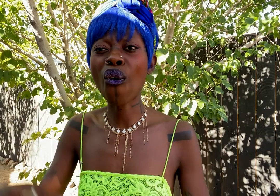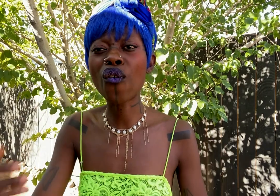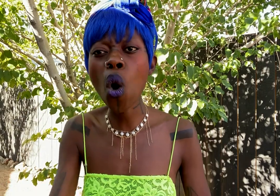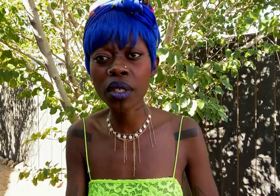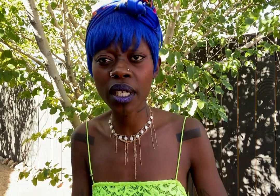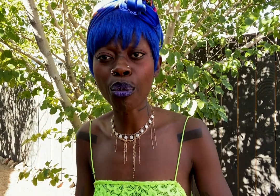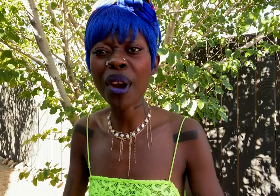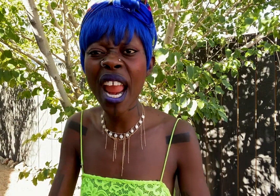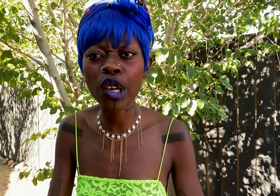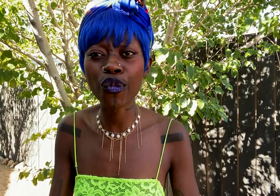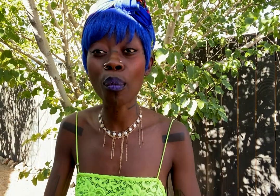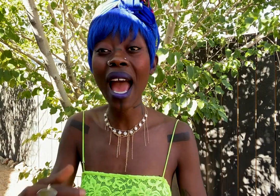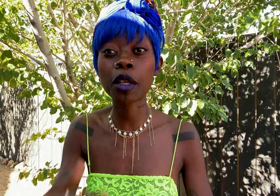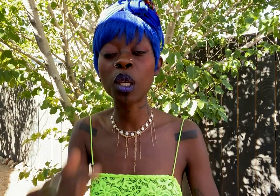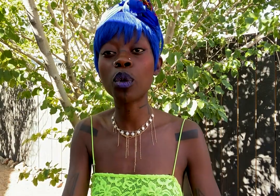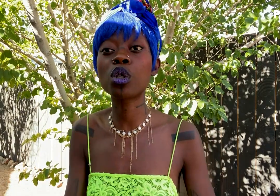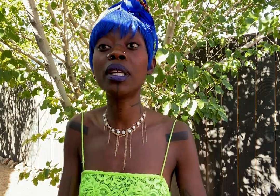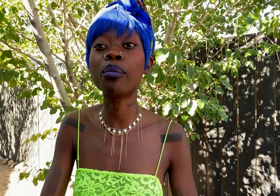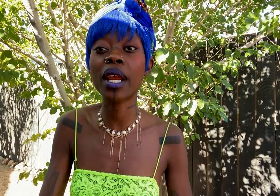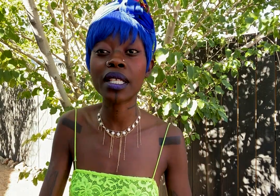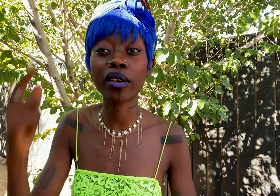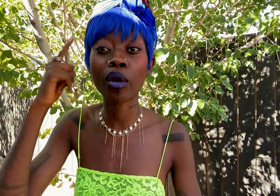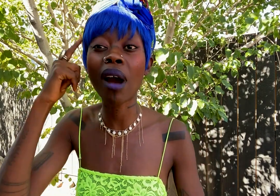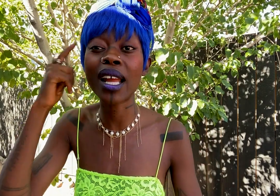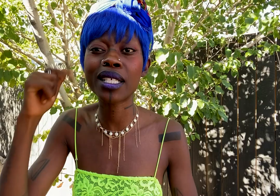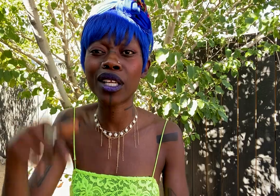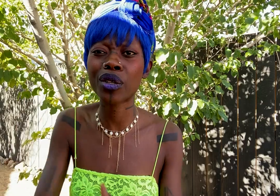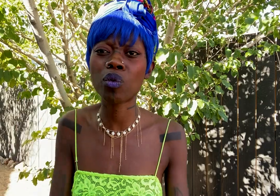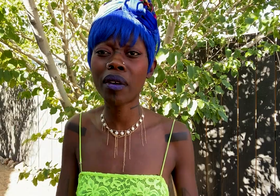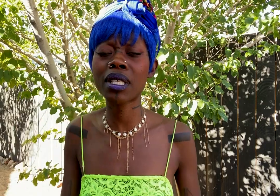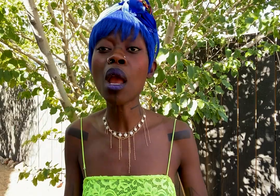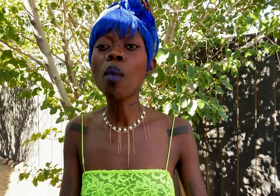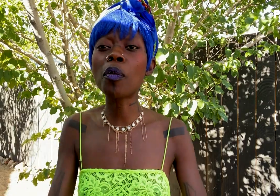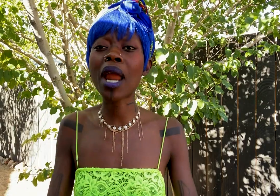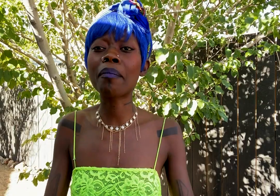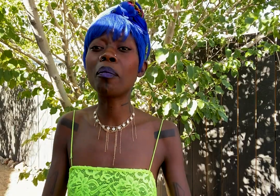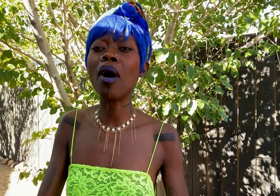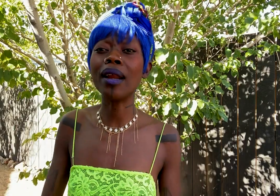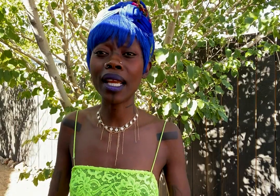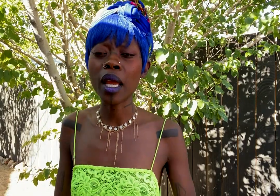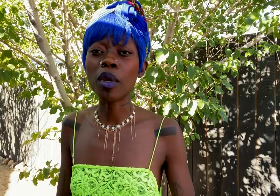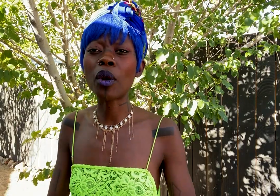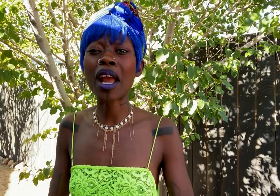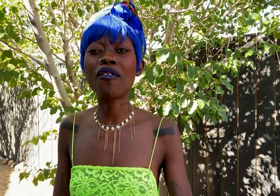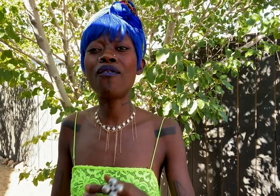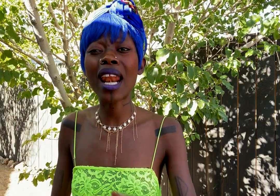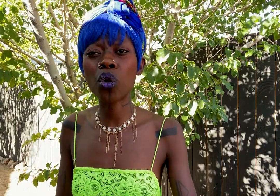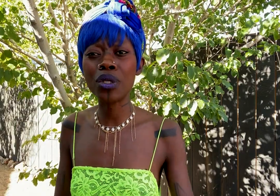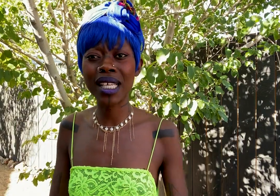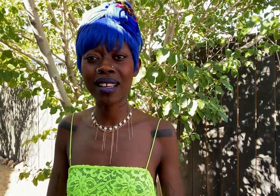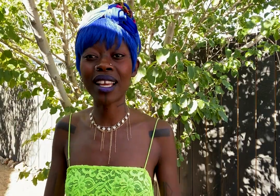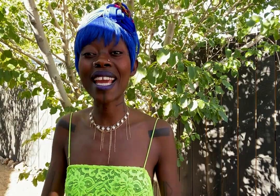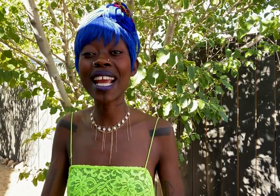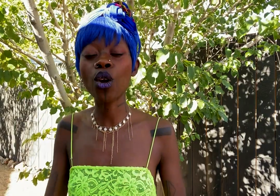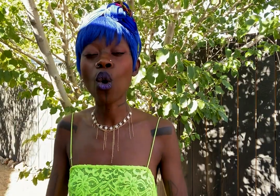and provoked and prayed for Black people to be liberated in their minds and in their spirits. People like Bob Marley, people like Fela